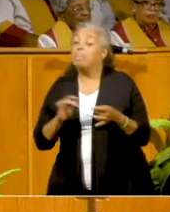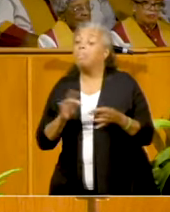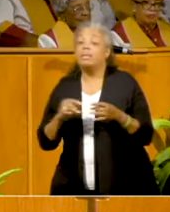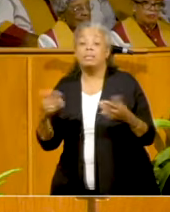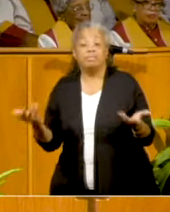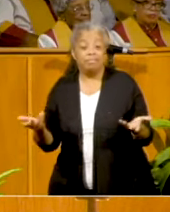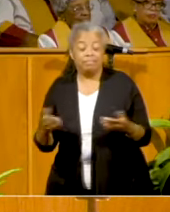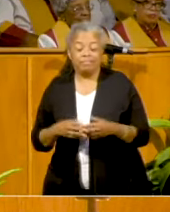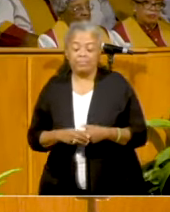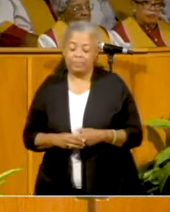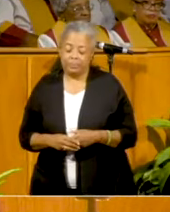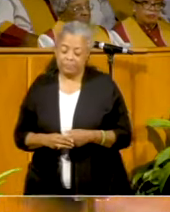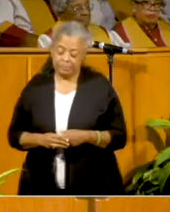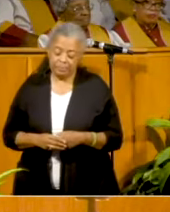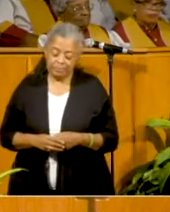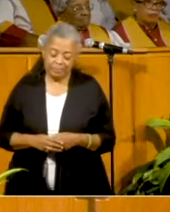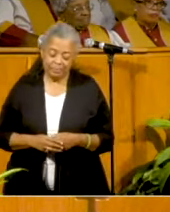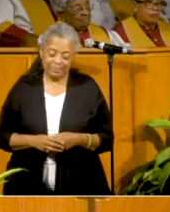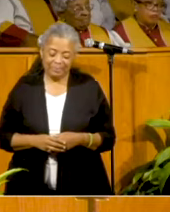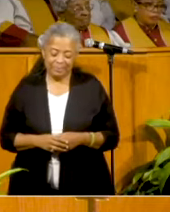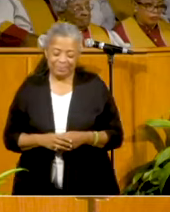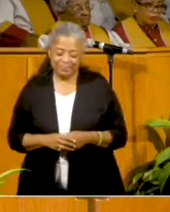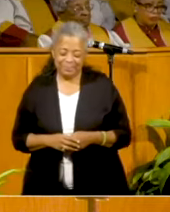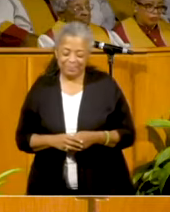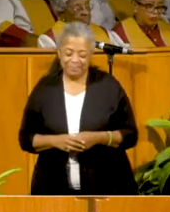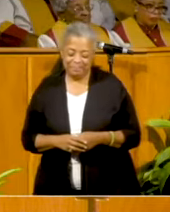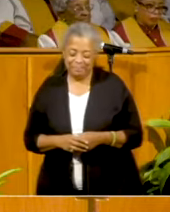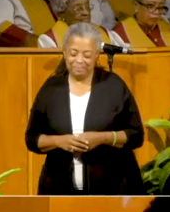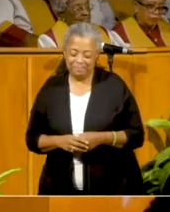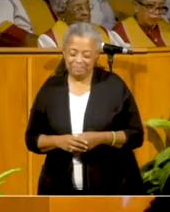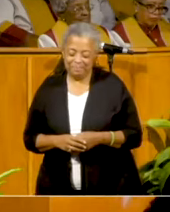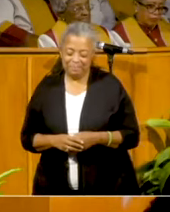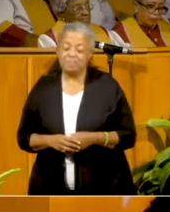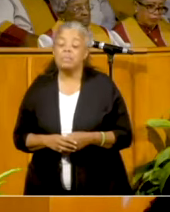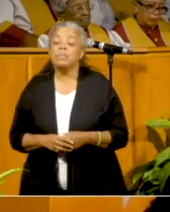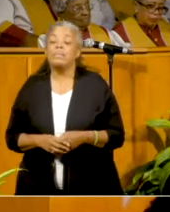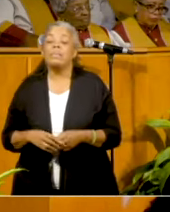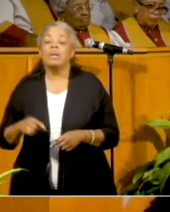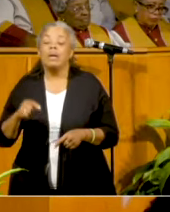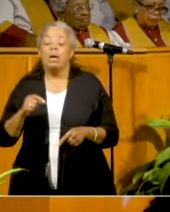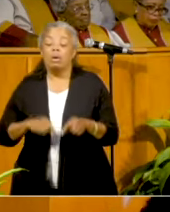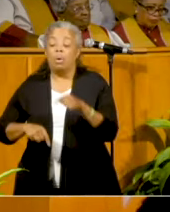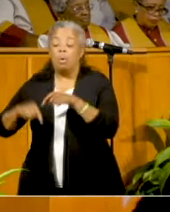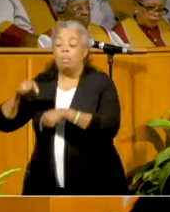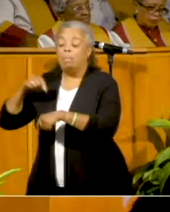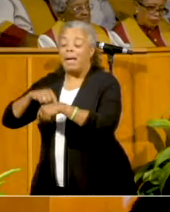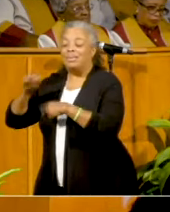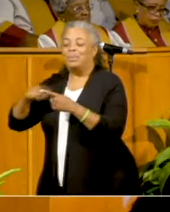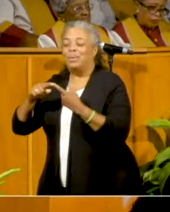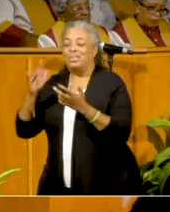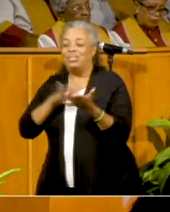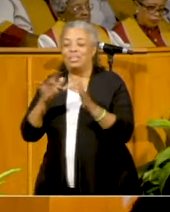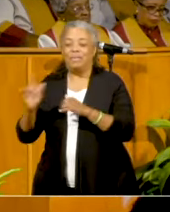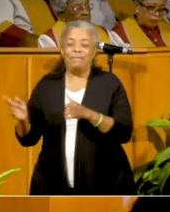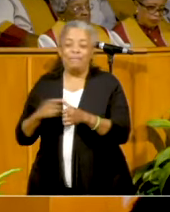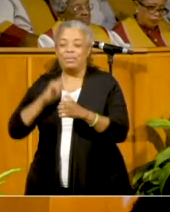table? Go back to when Jesus first instituted it with his